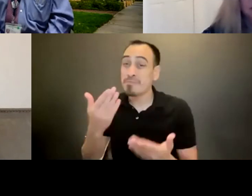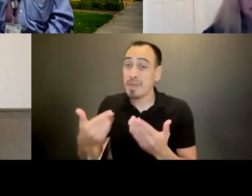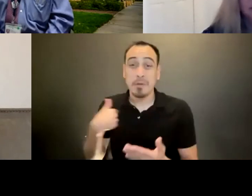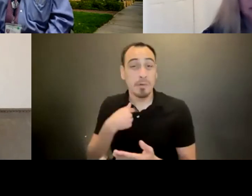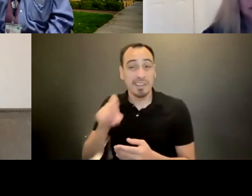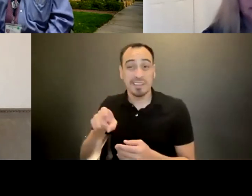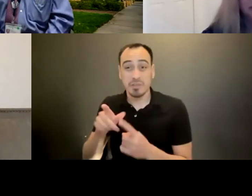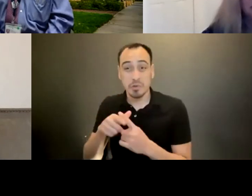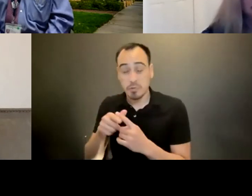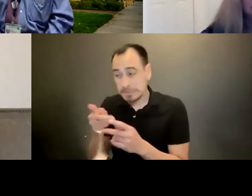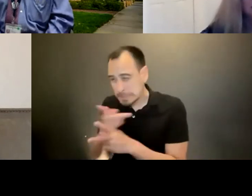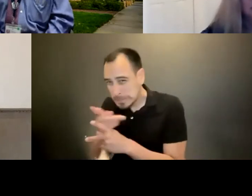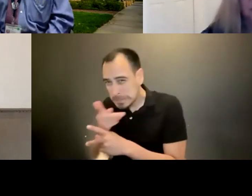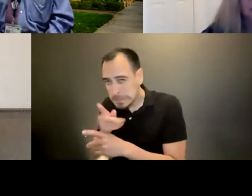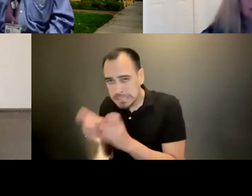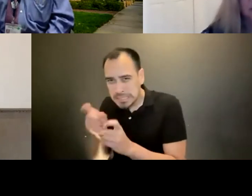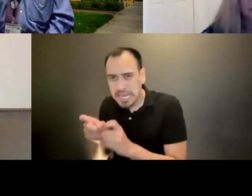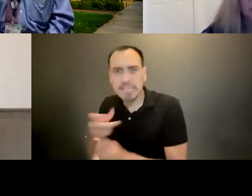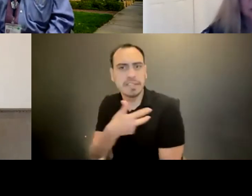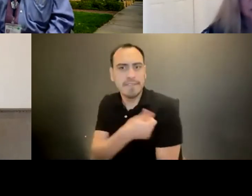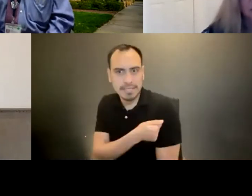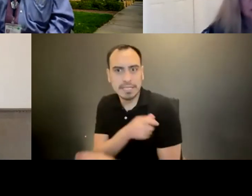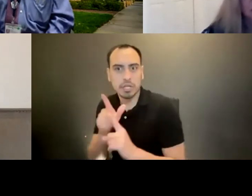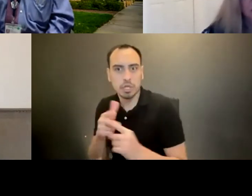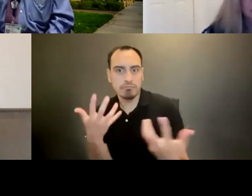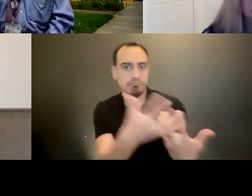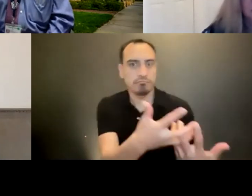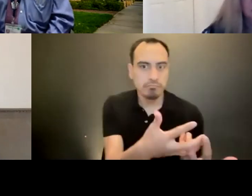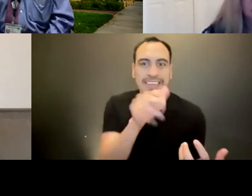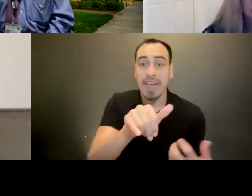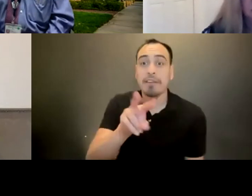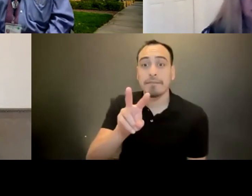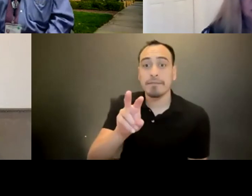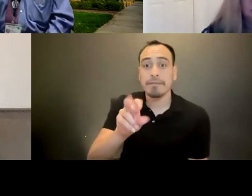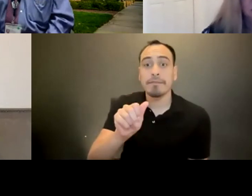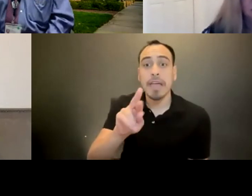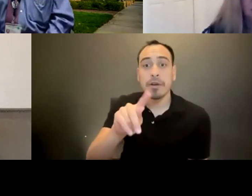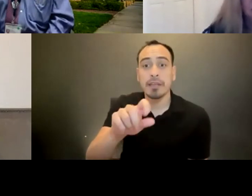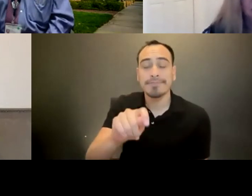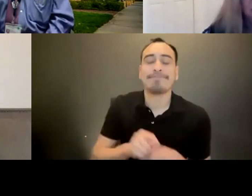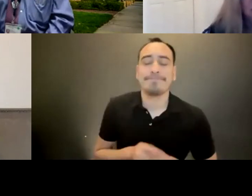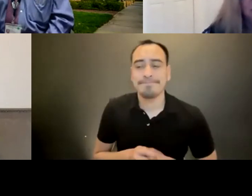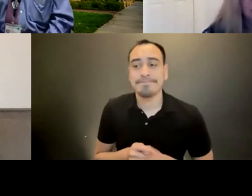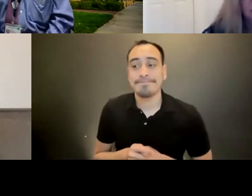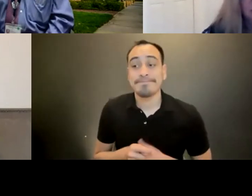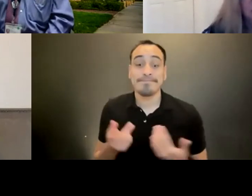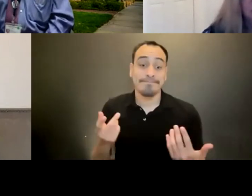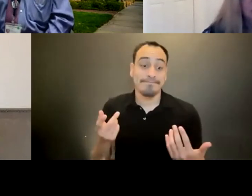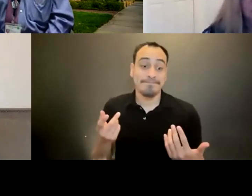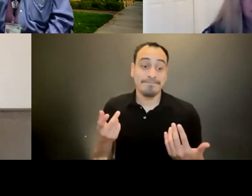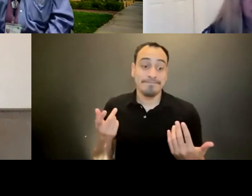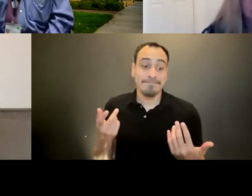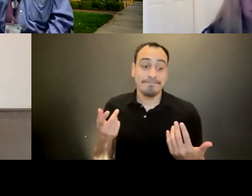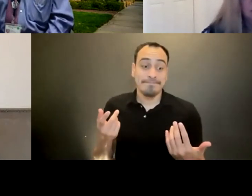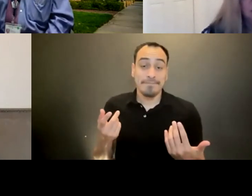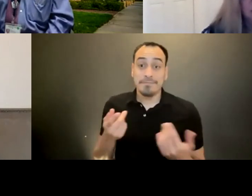strain of the coronavirus. And that raises the question as to whether this is going to be like flu